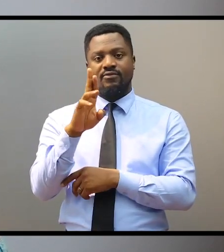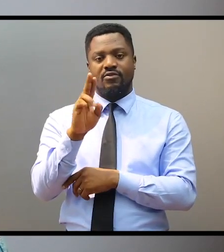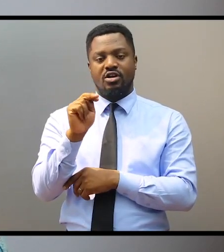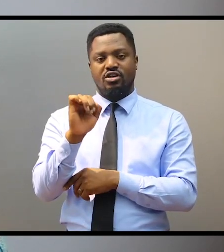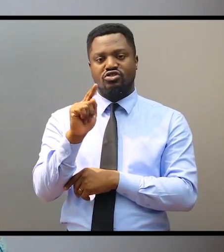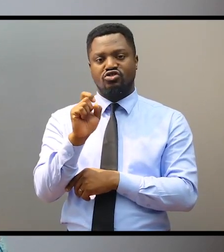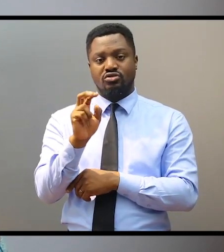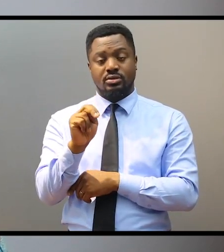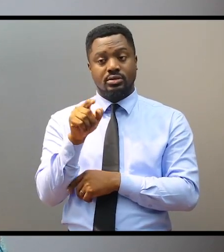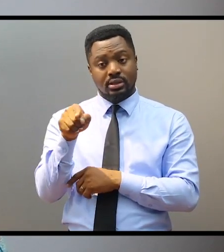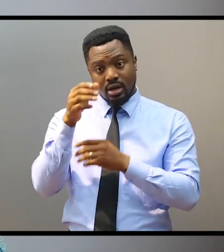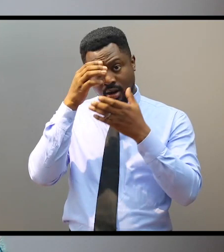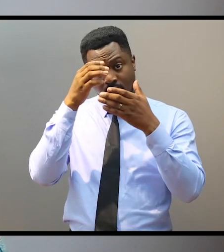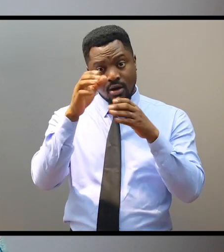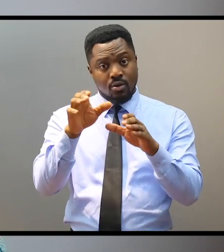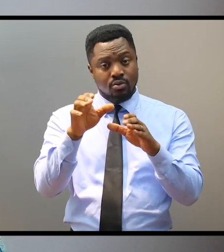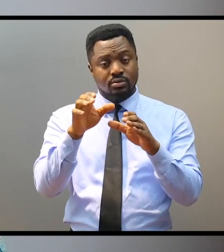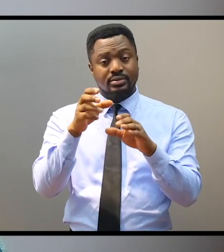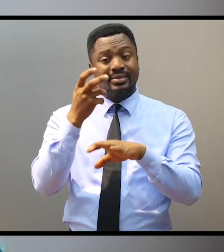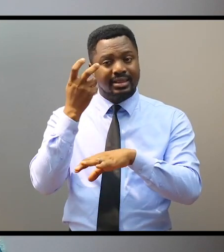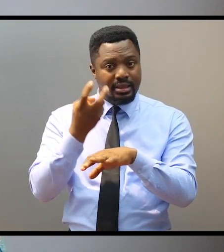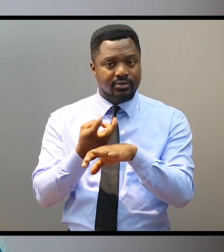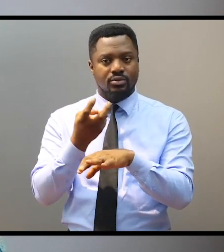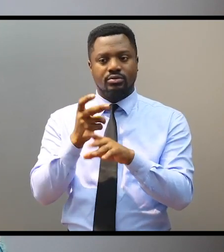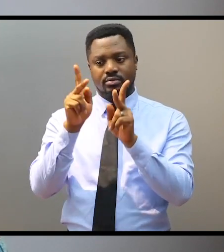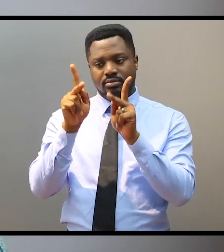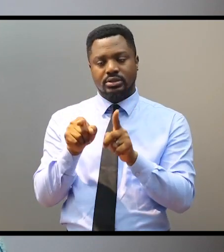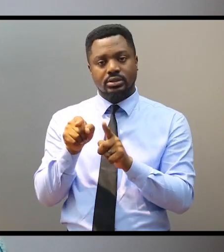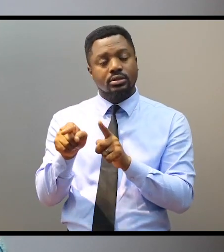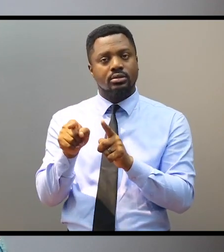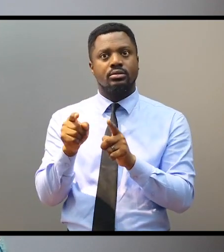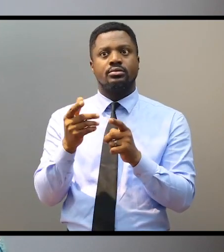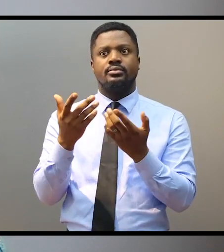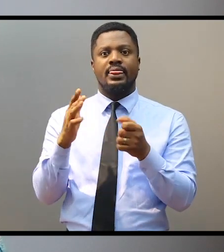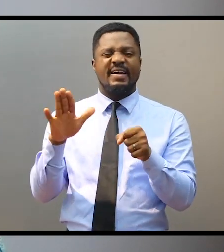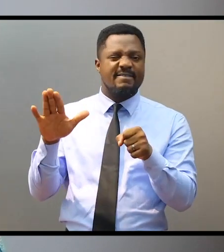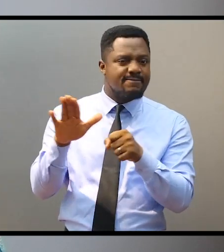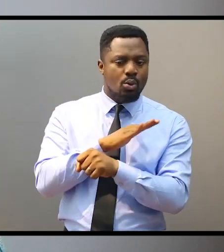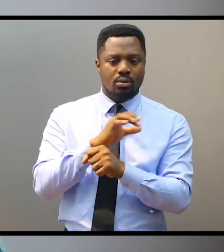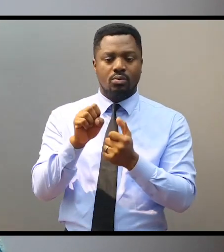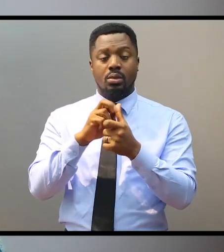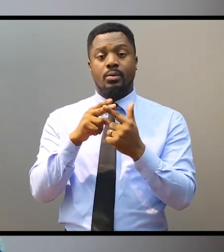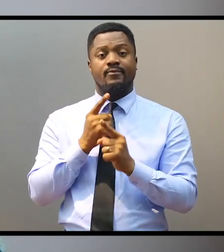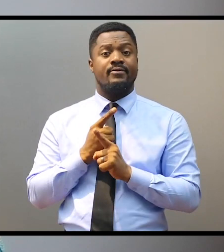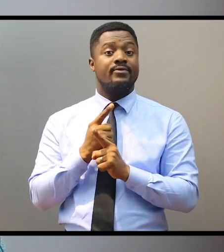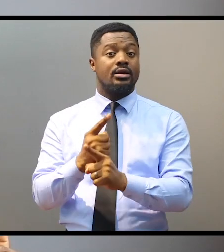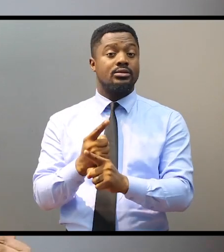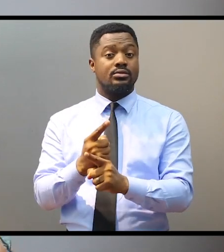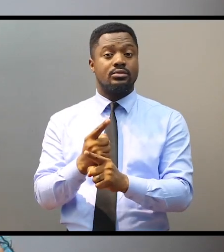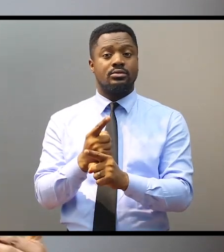functioning that causes difficulty for the individual to fully or